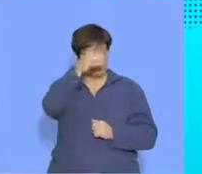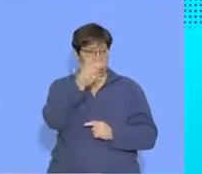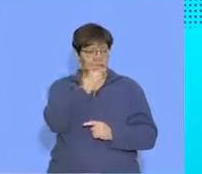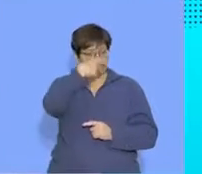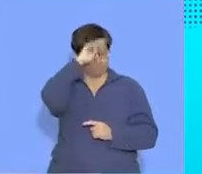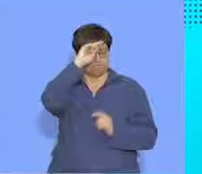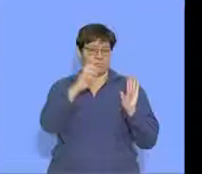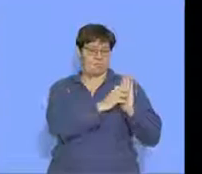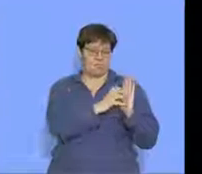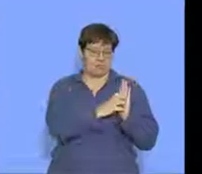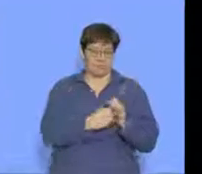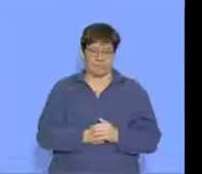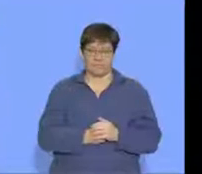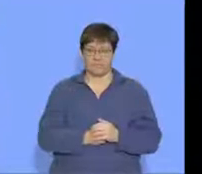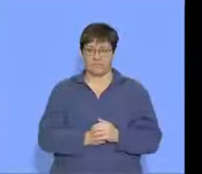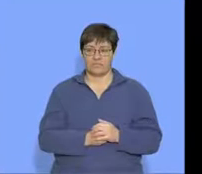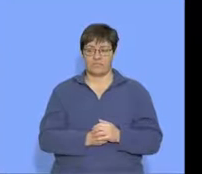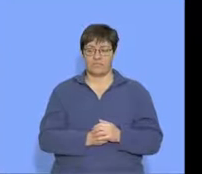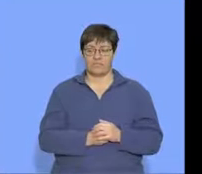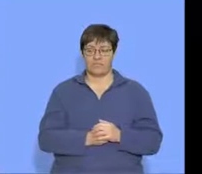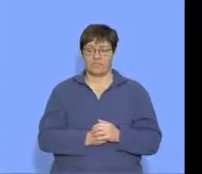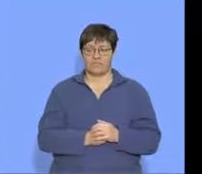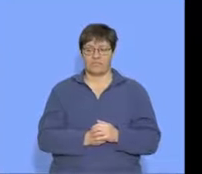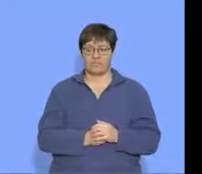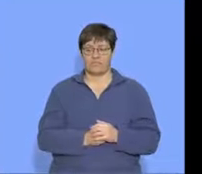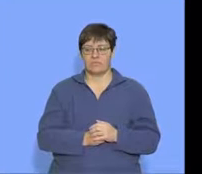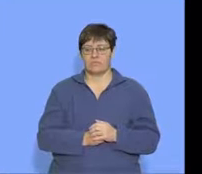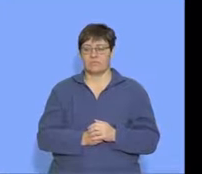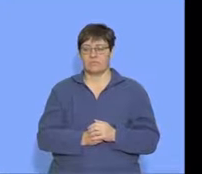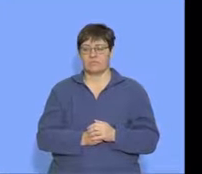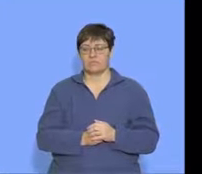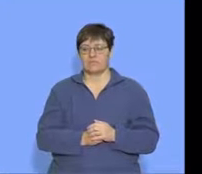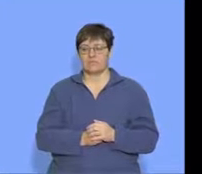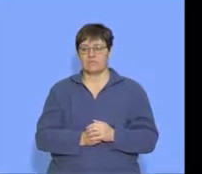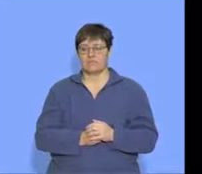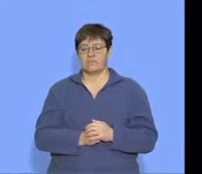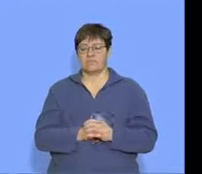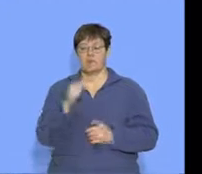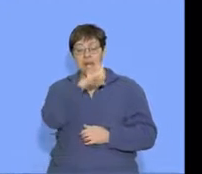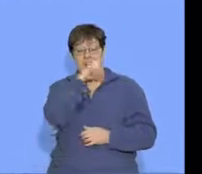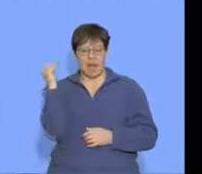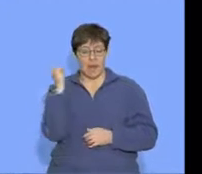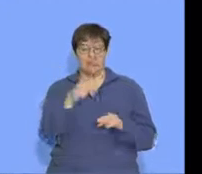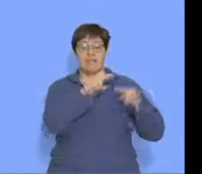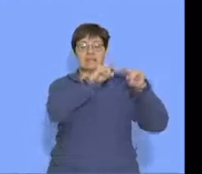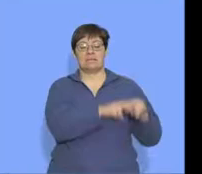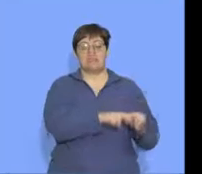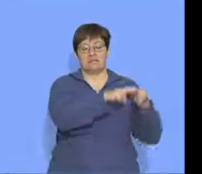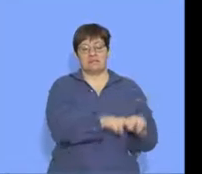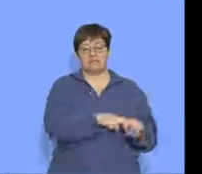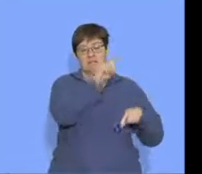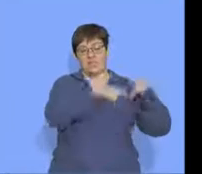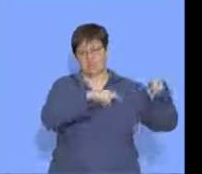graphs. Okay, let's move on to the next question. Name the dependent